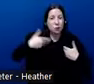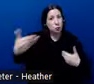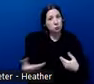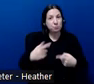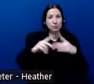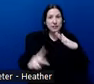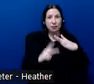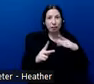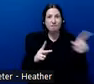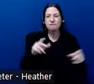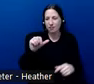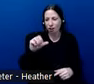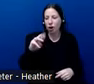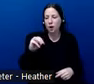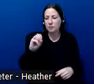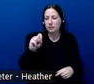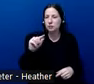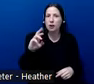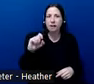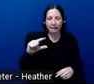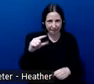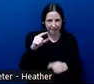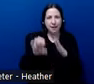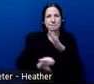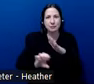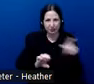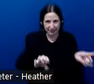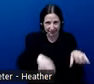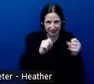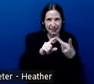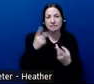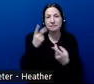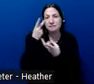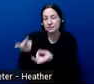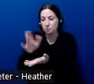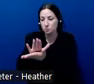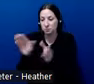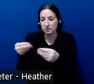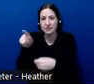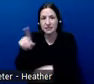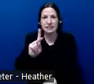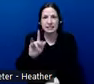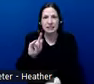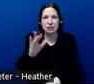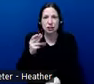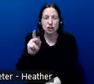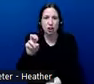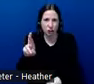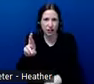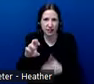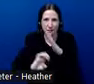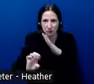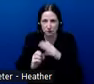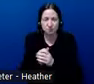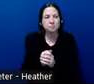held at Armstrong Elementary and a visit to the school office at Kitchener Elementary. And the youngest at high school, the grade